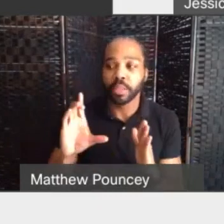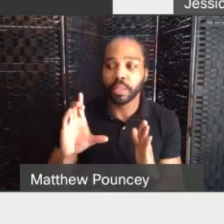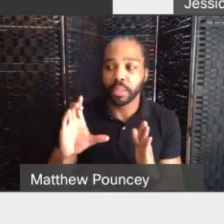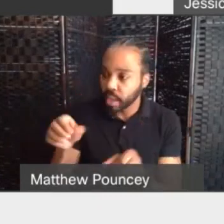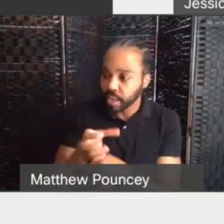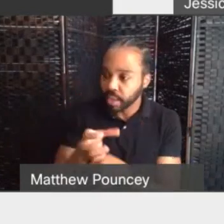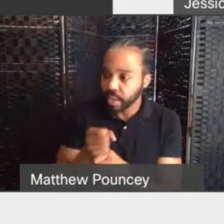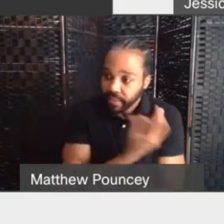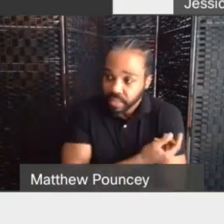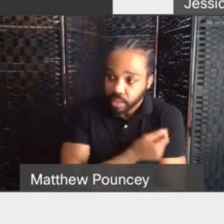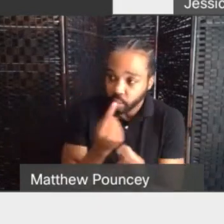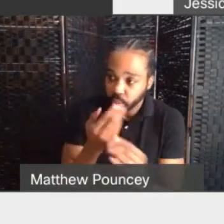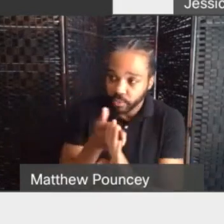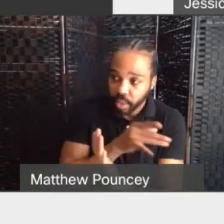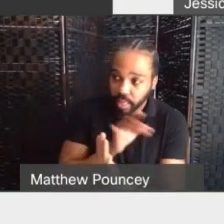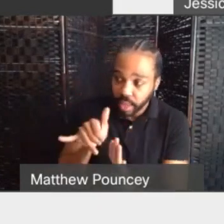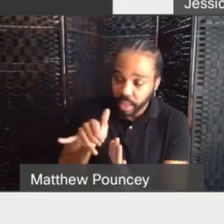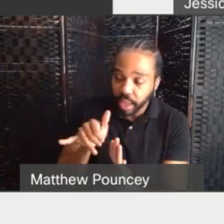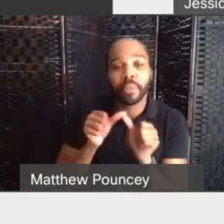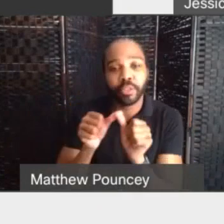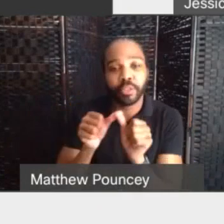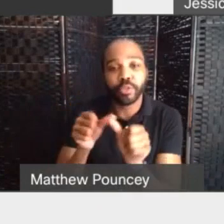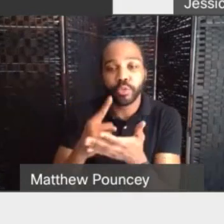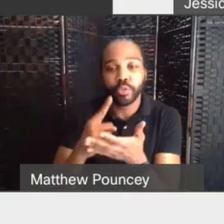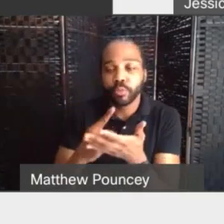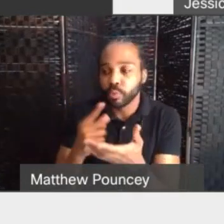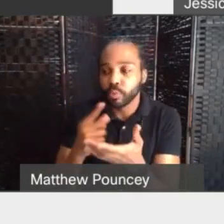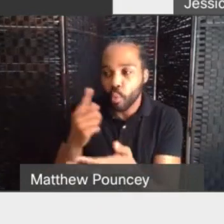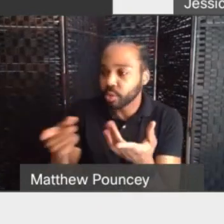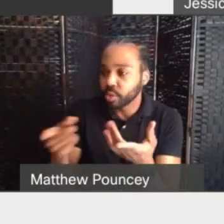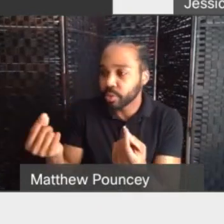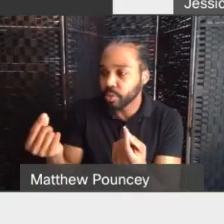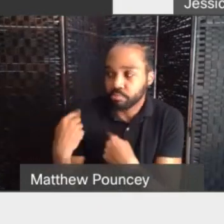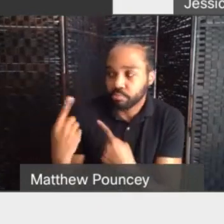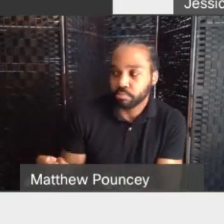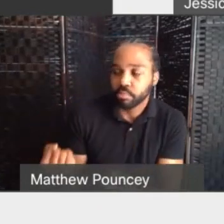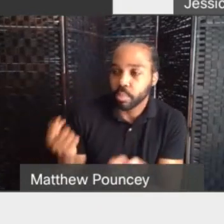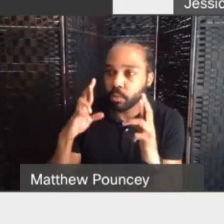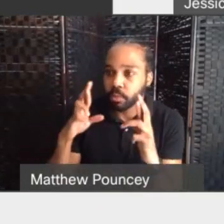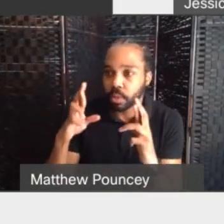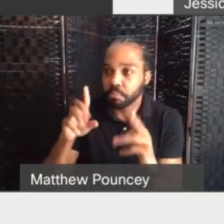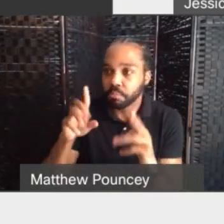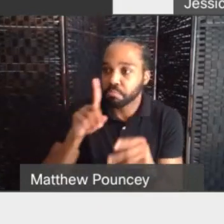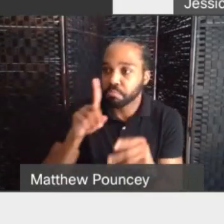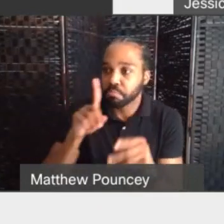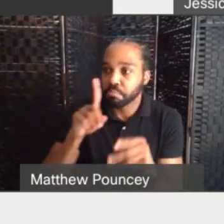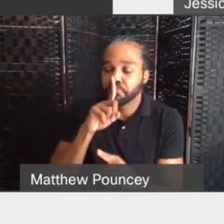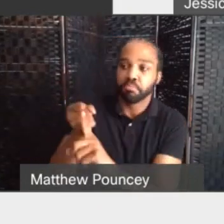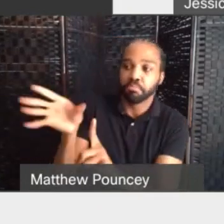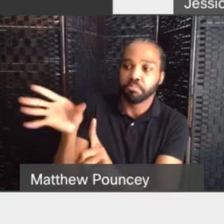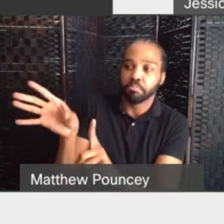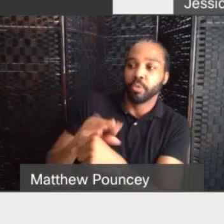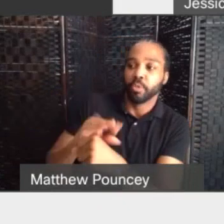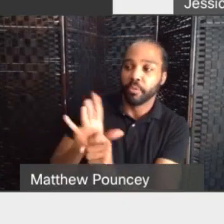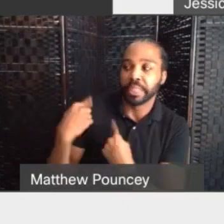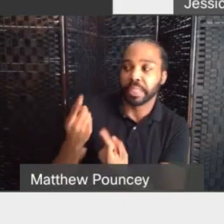that you have been doing. Hopefully you have not gotten COVID since last January. And continue taking